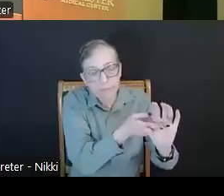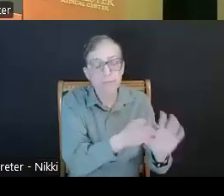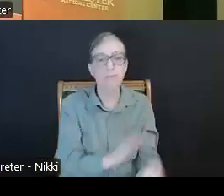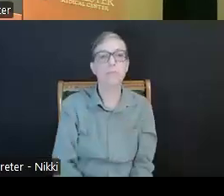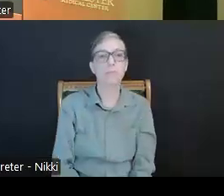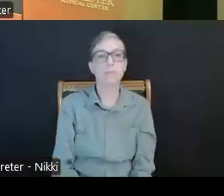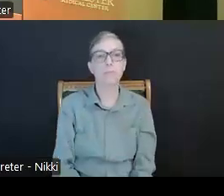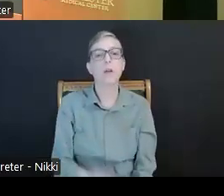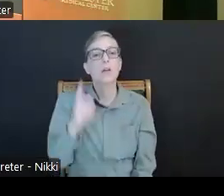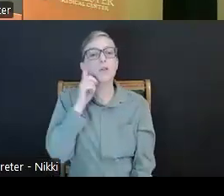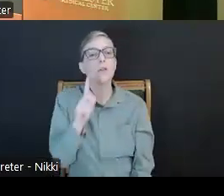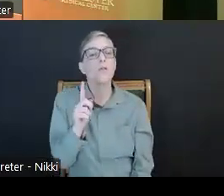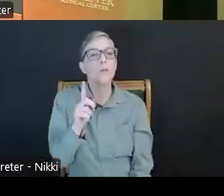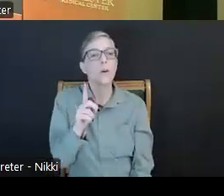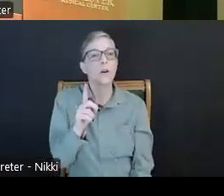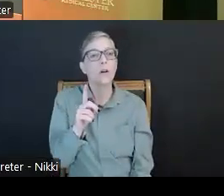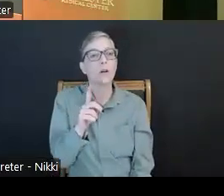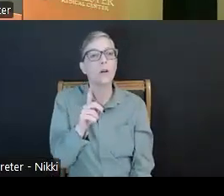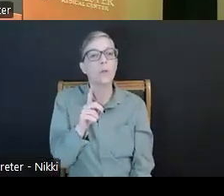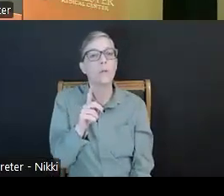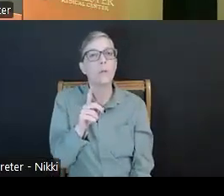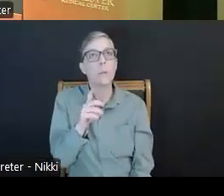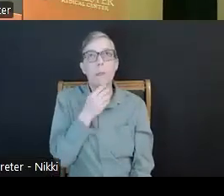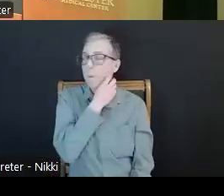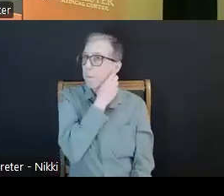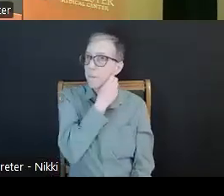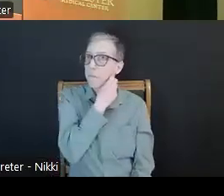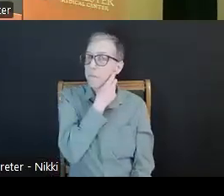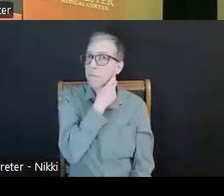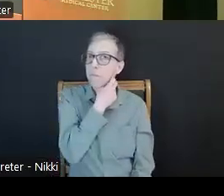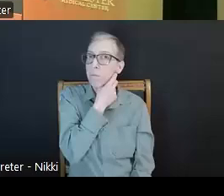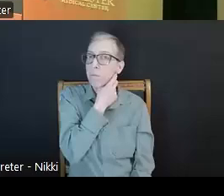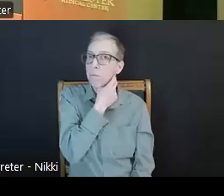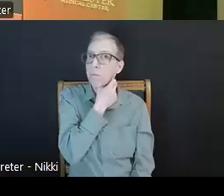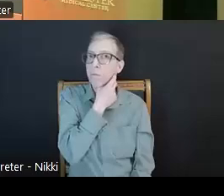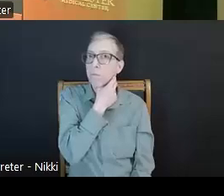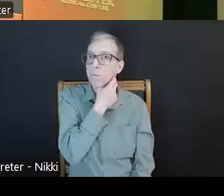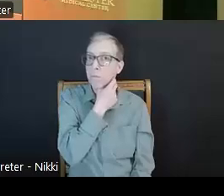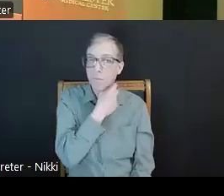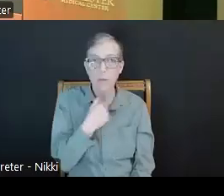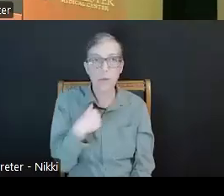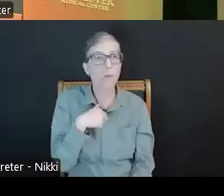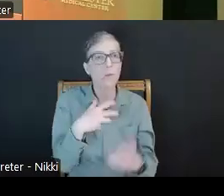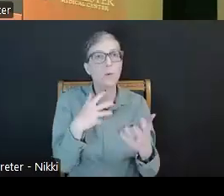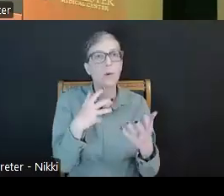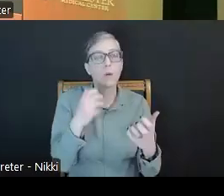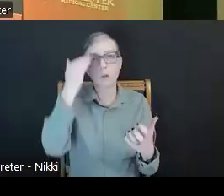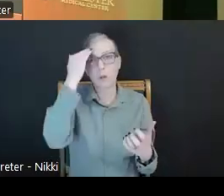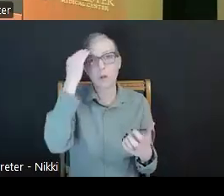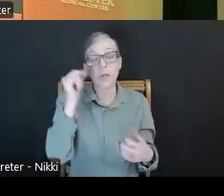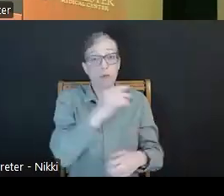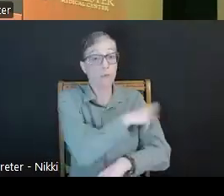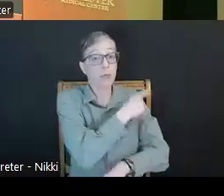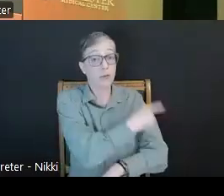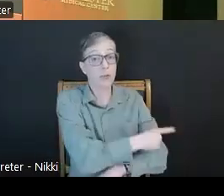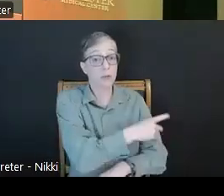patients, we wanted to examine if the number of patients they treated together in the past affected